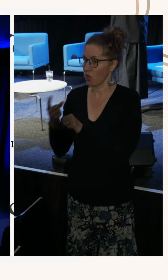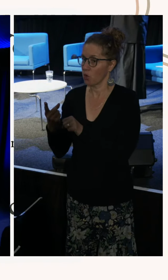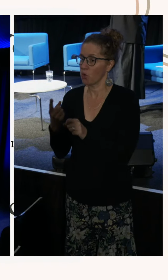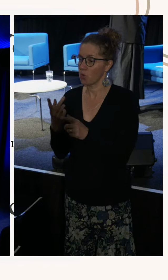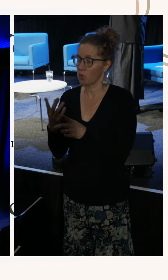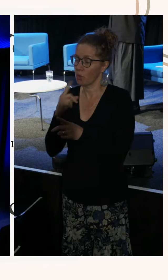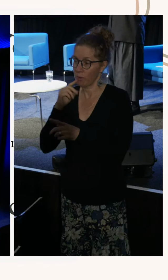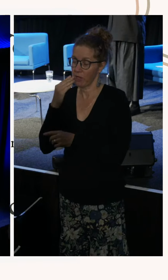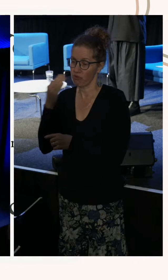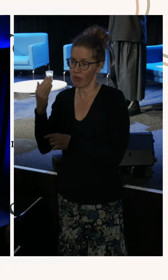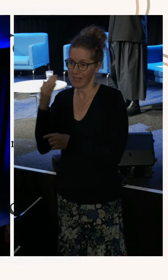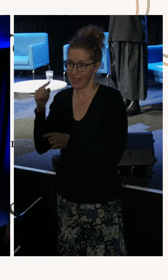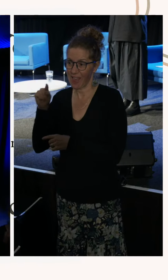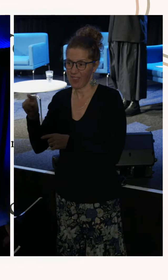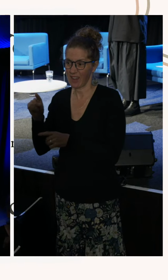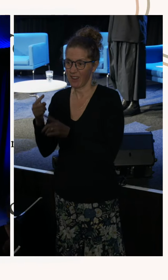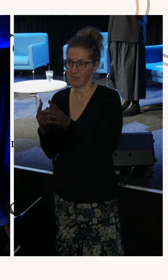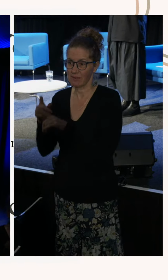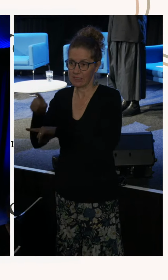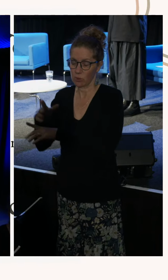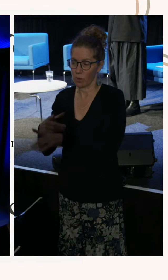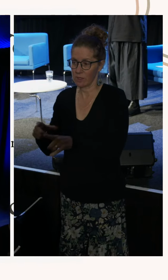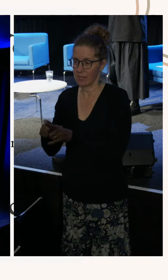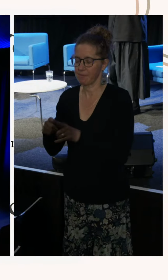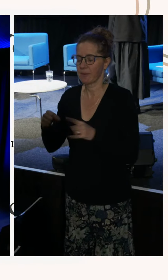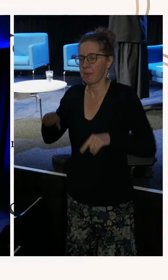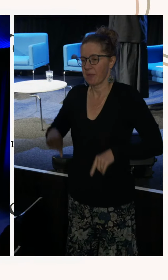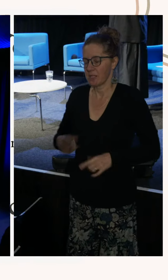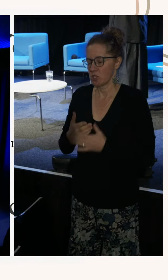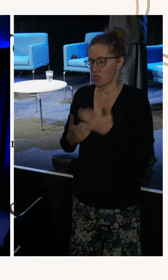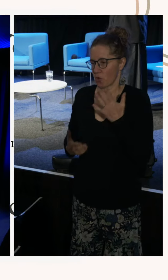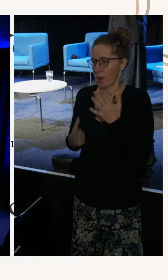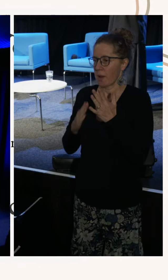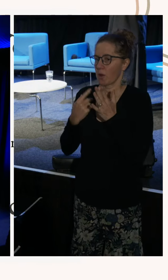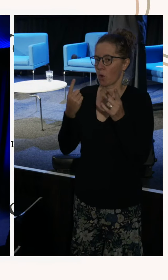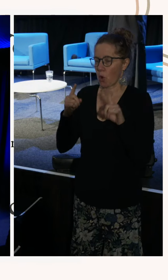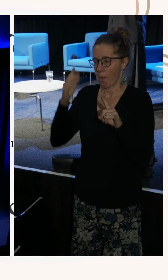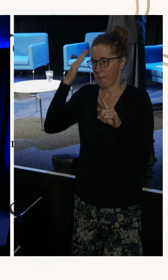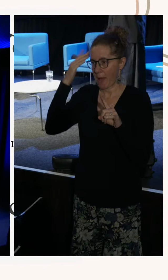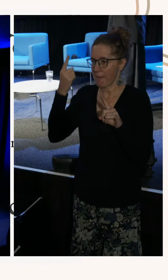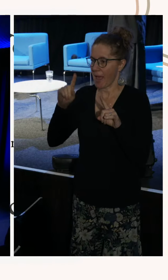So this is from Mum and Me by Warrigal Anderson.